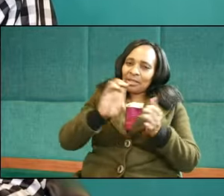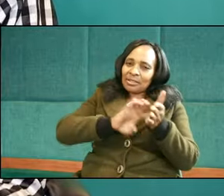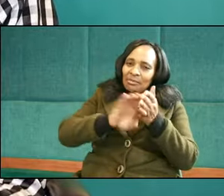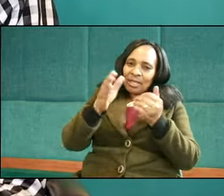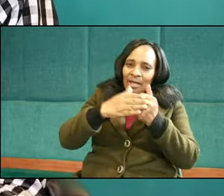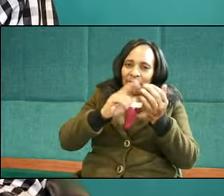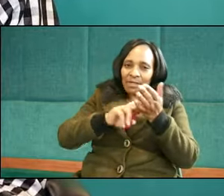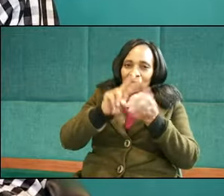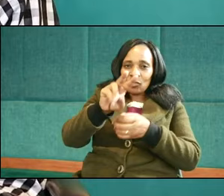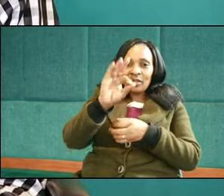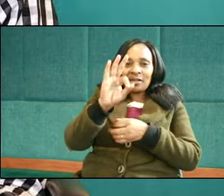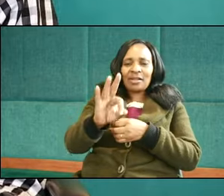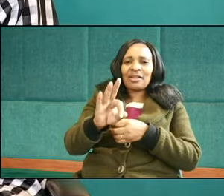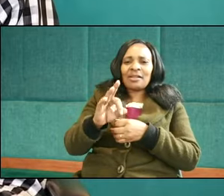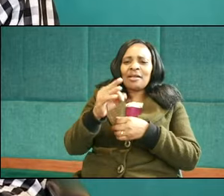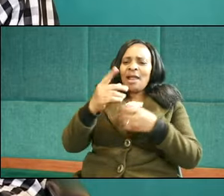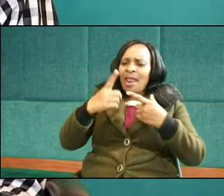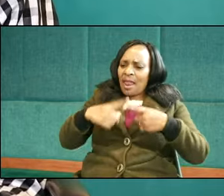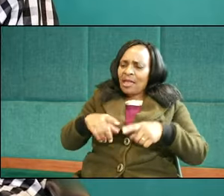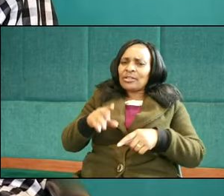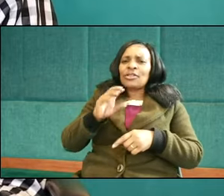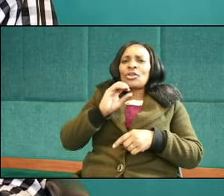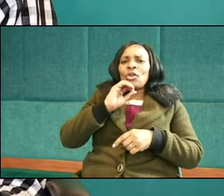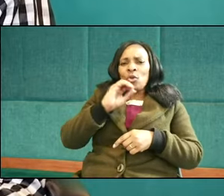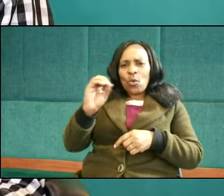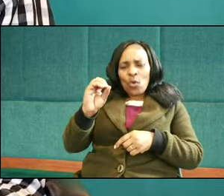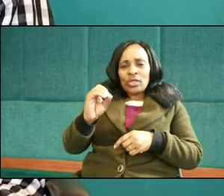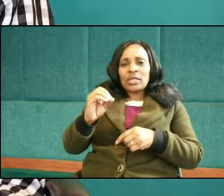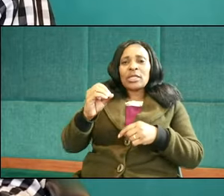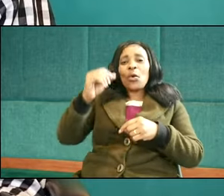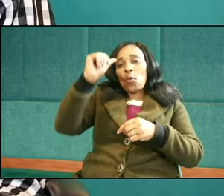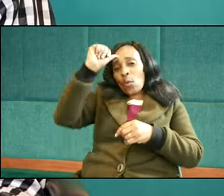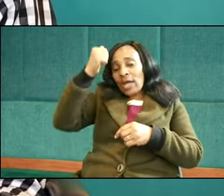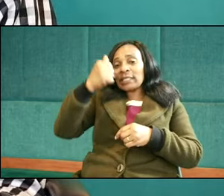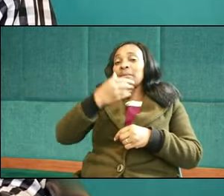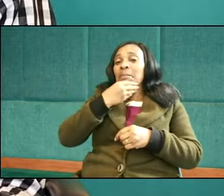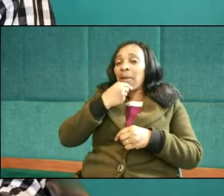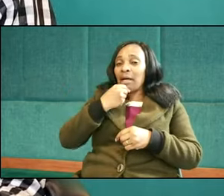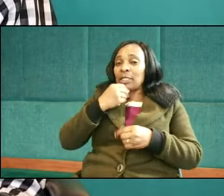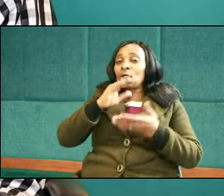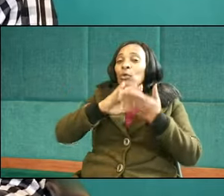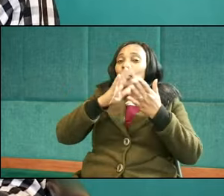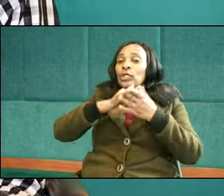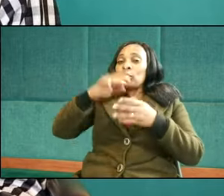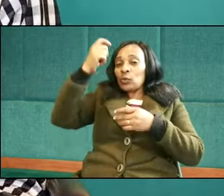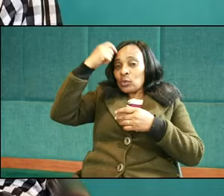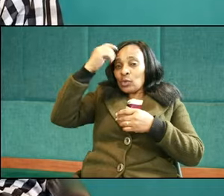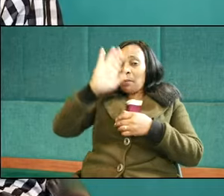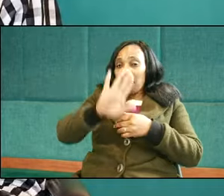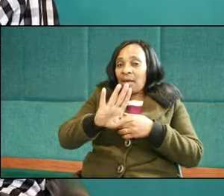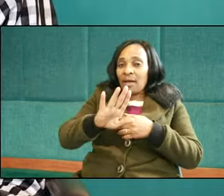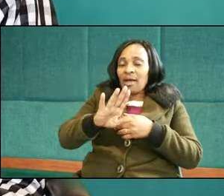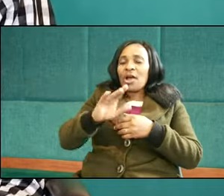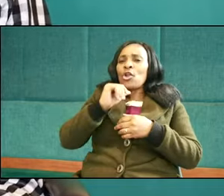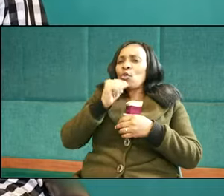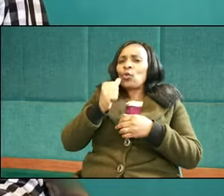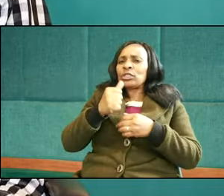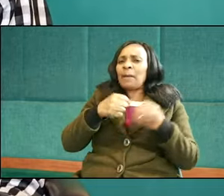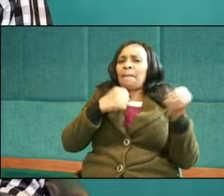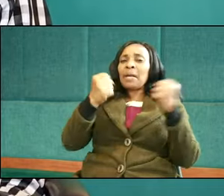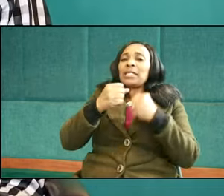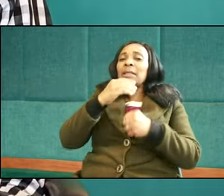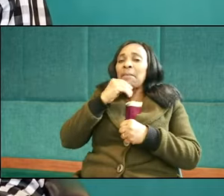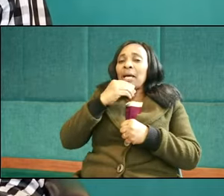23, let not the wise man glory in his wisdom, and let not the mighty man glory in his